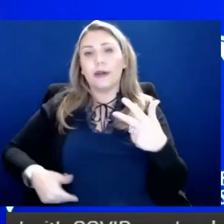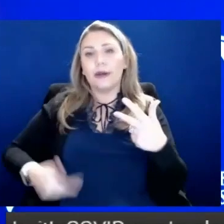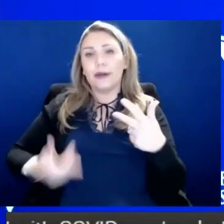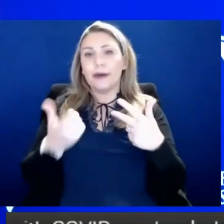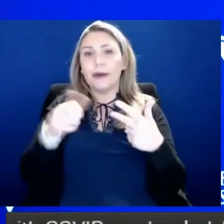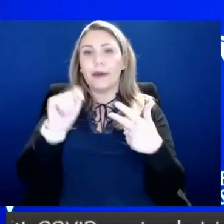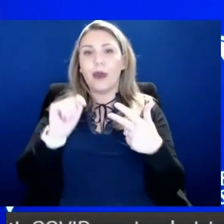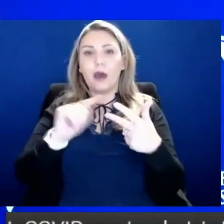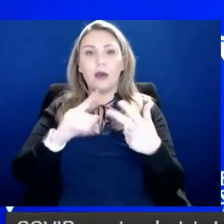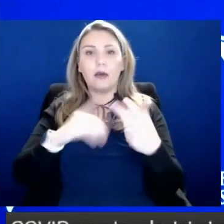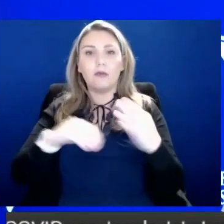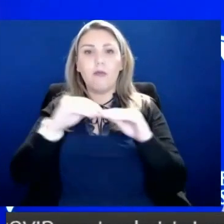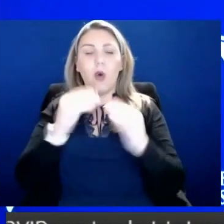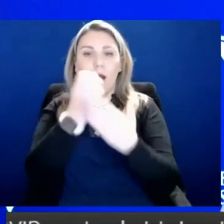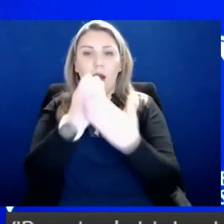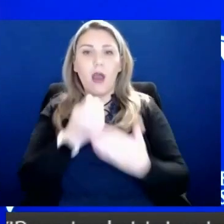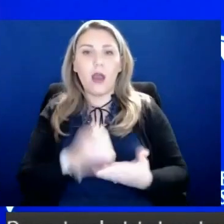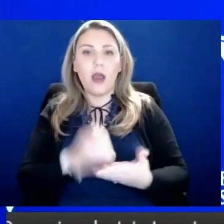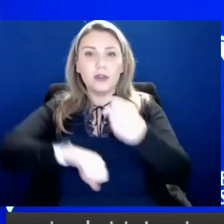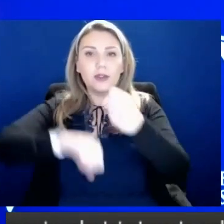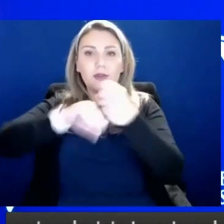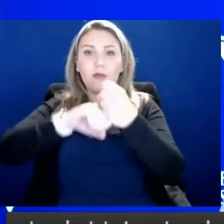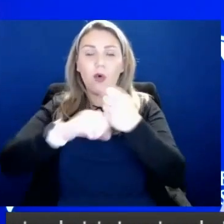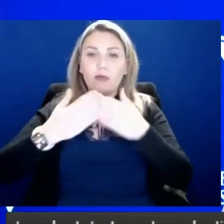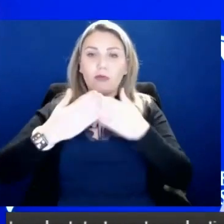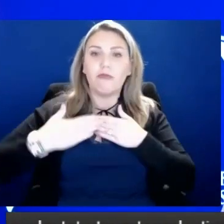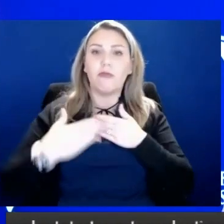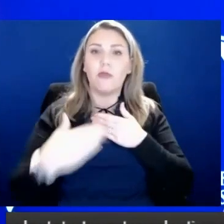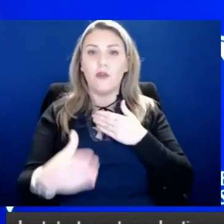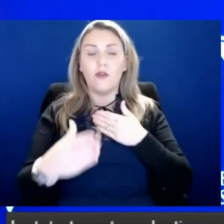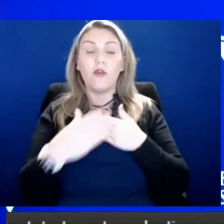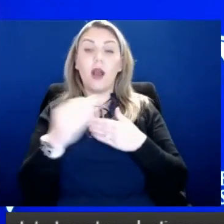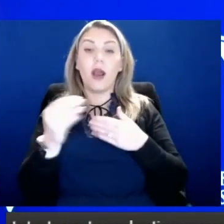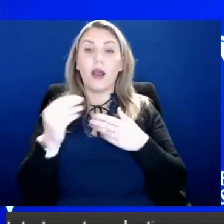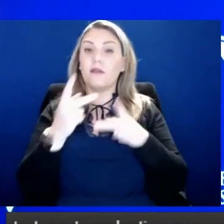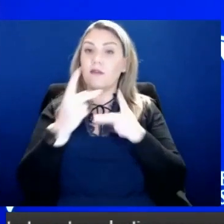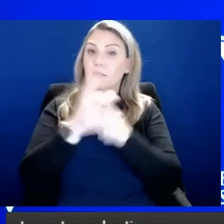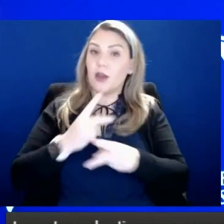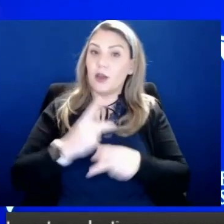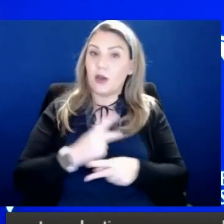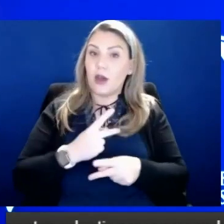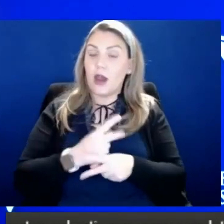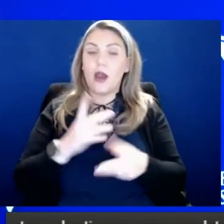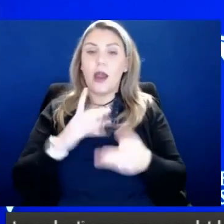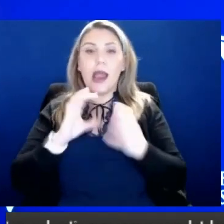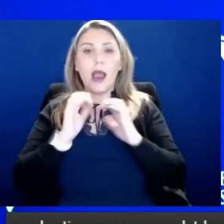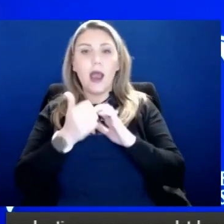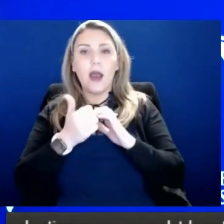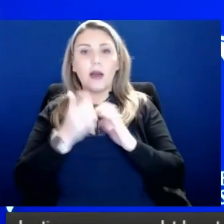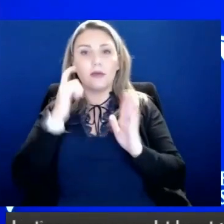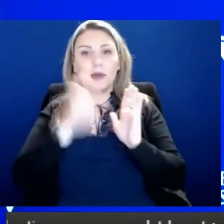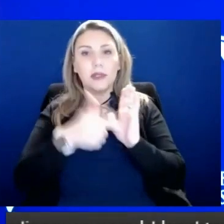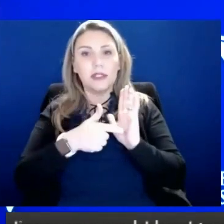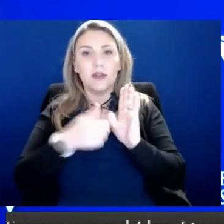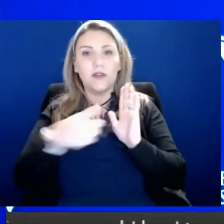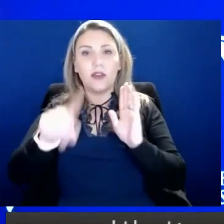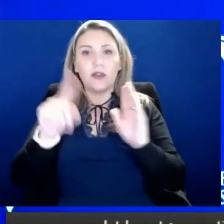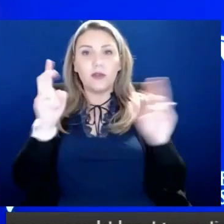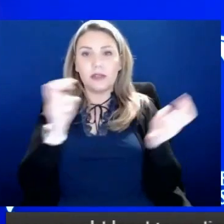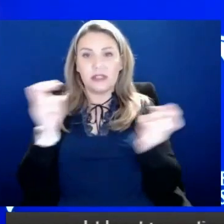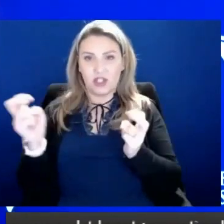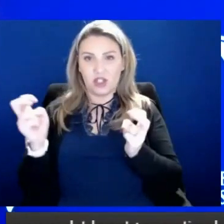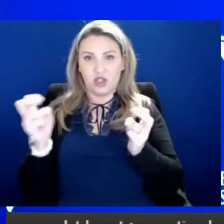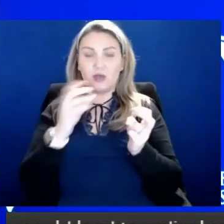to support the fact that moving forward, we have to figure out some way to identify these issues and get